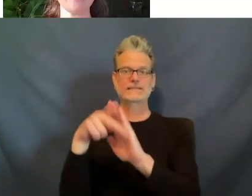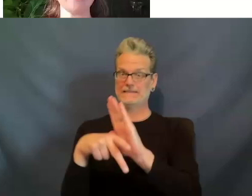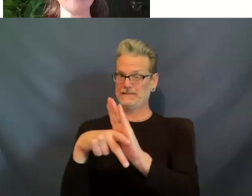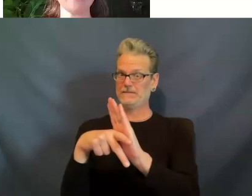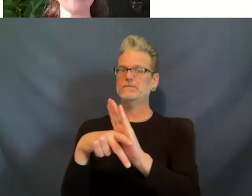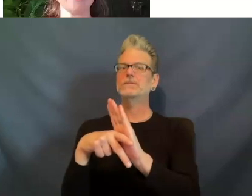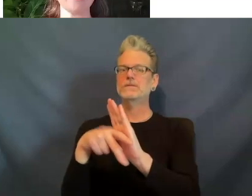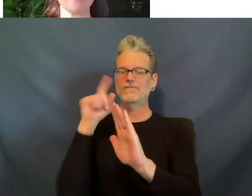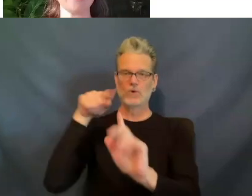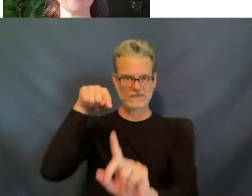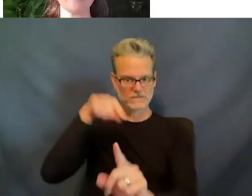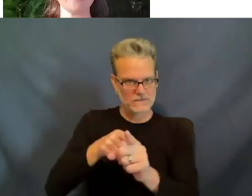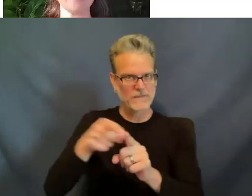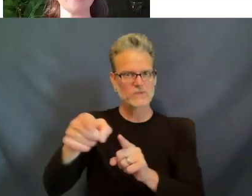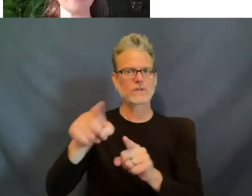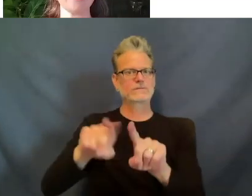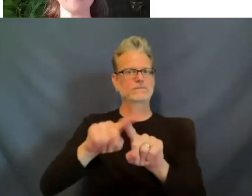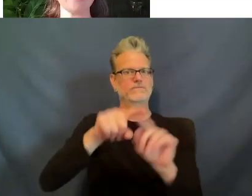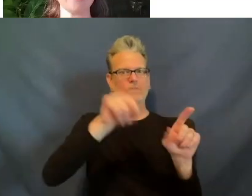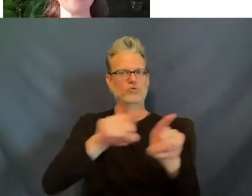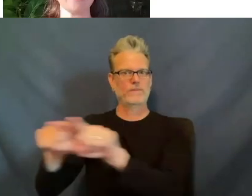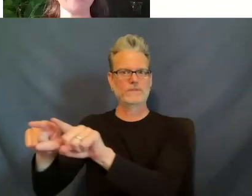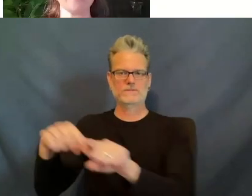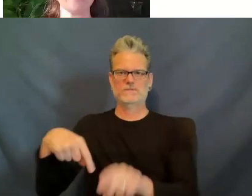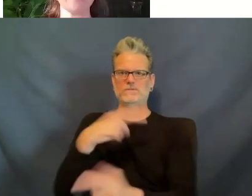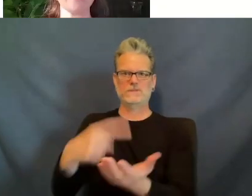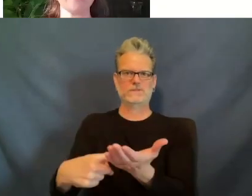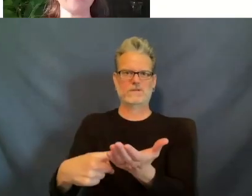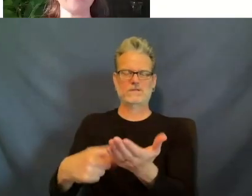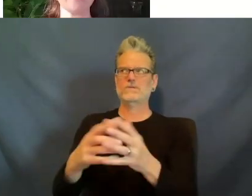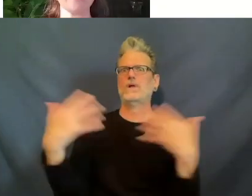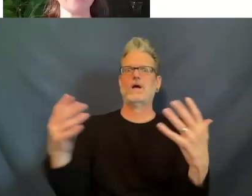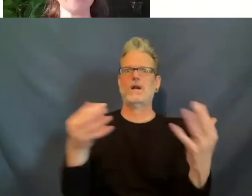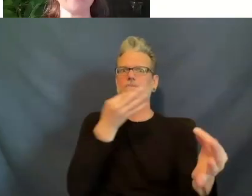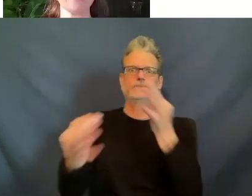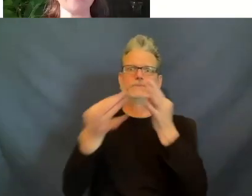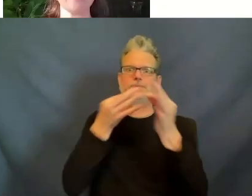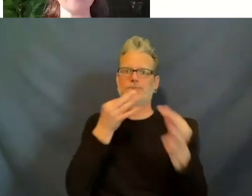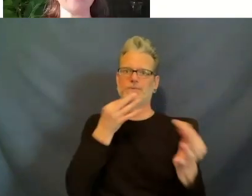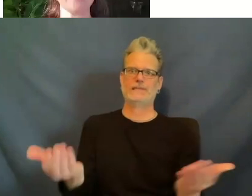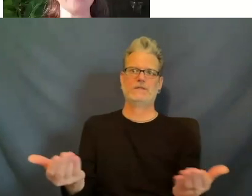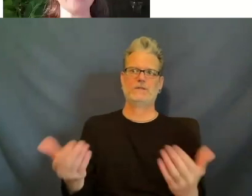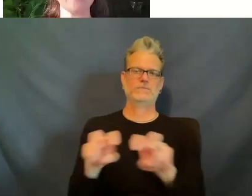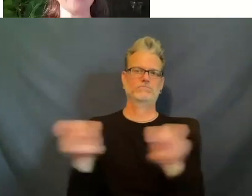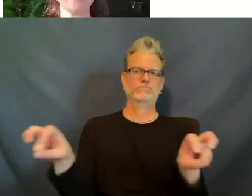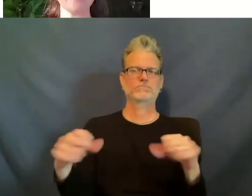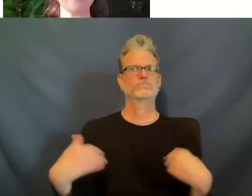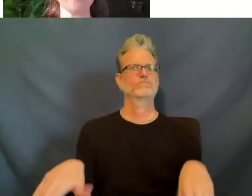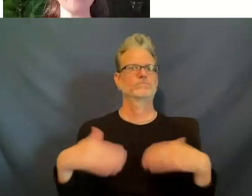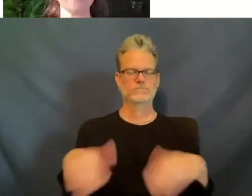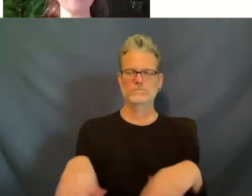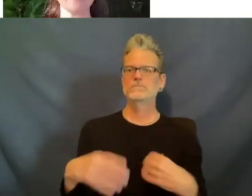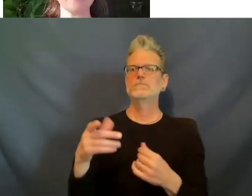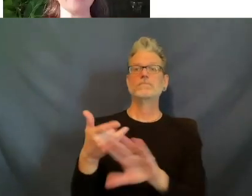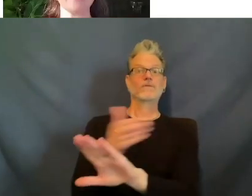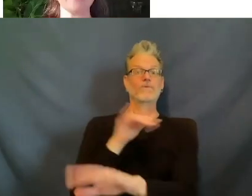specializing in a lot of these different agreements that we're going to be talking about. So lots of expertise here in the room today. Before we dive in, I do want to